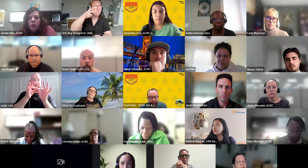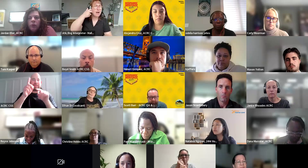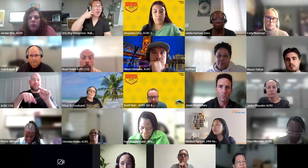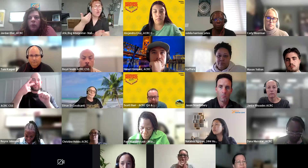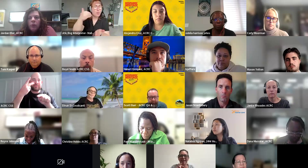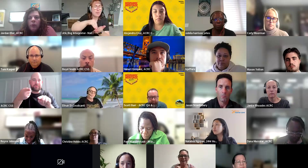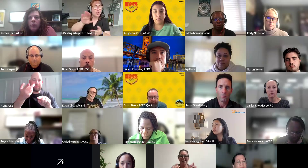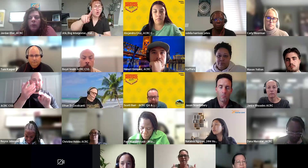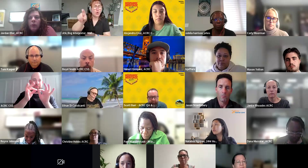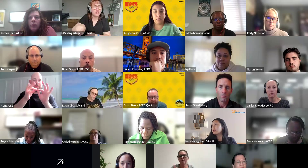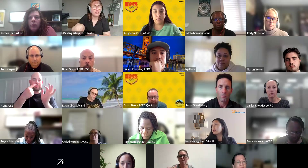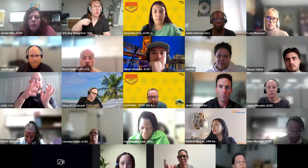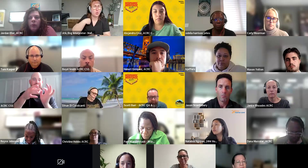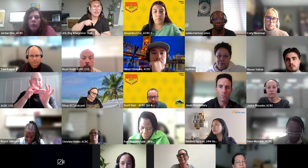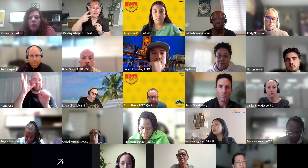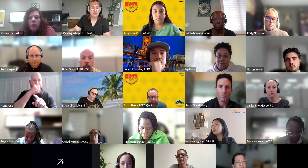I gotta search them.